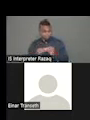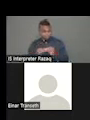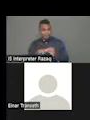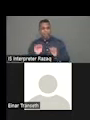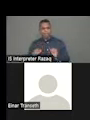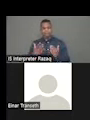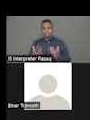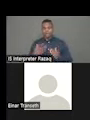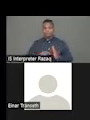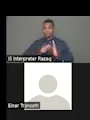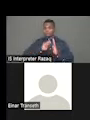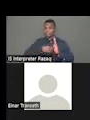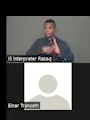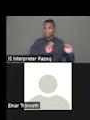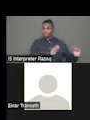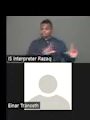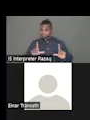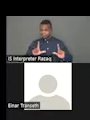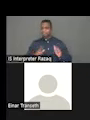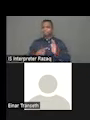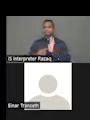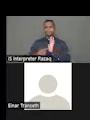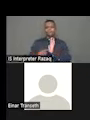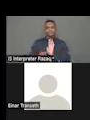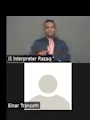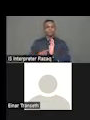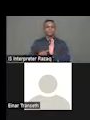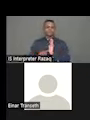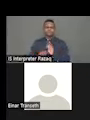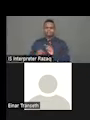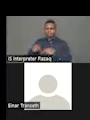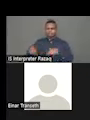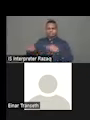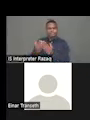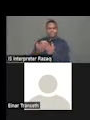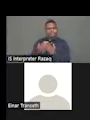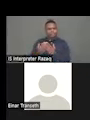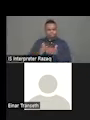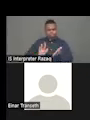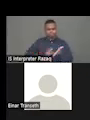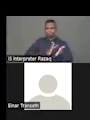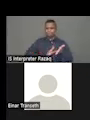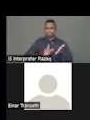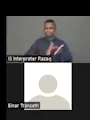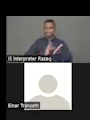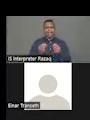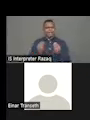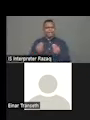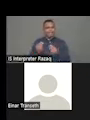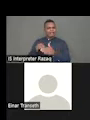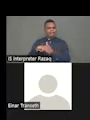with learners with and without disabilities, and some opinions of some of the